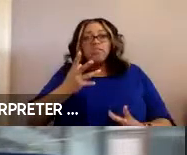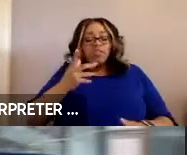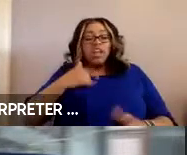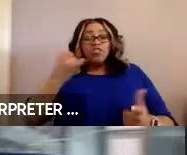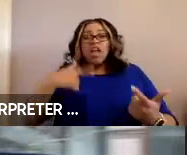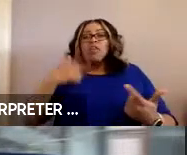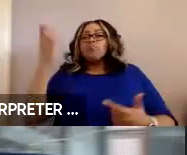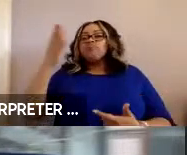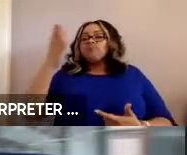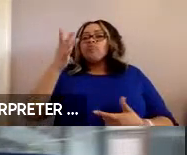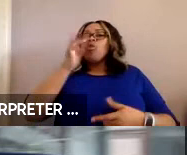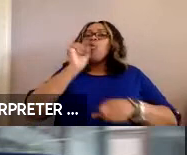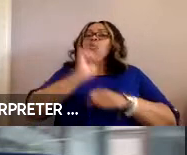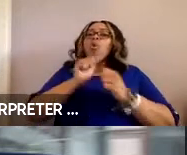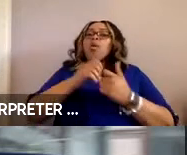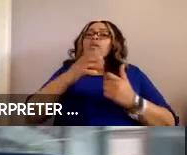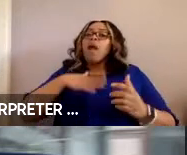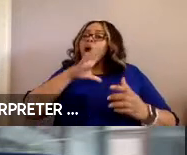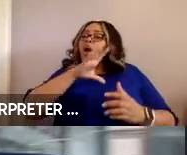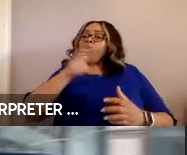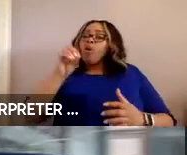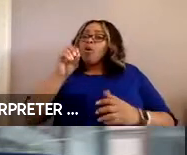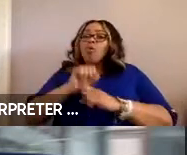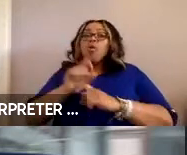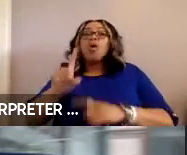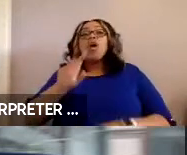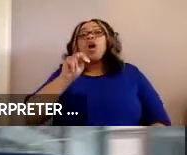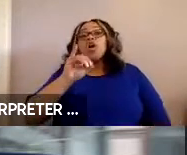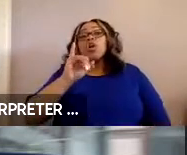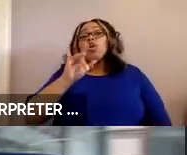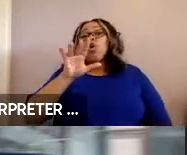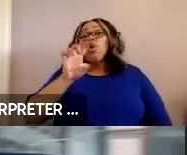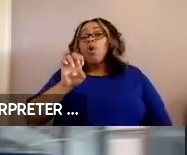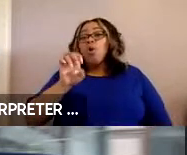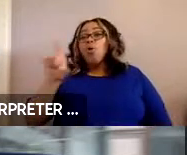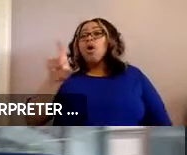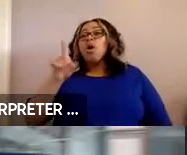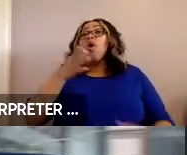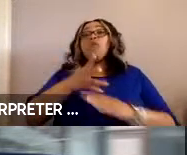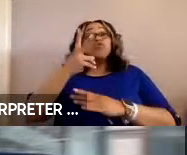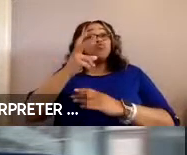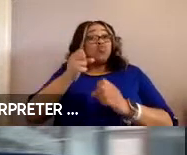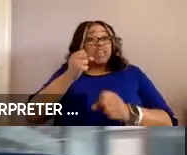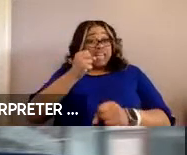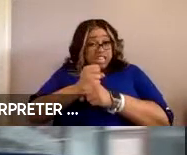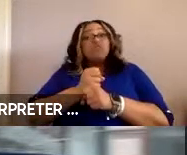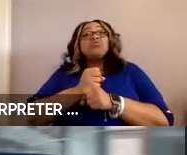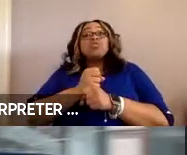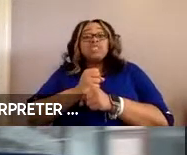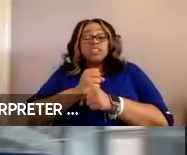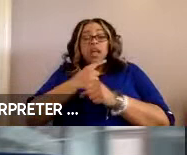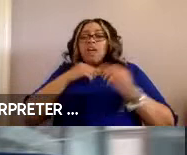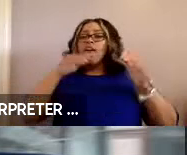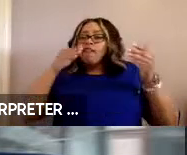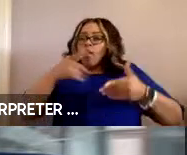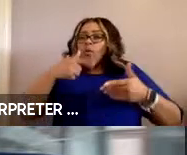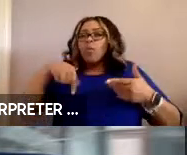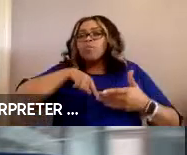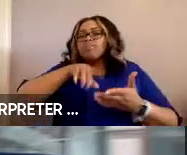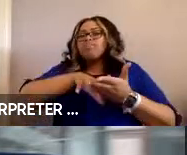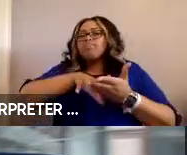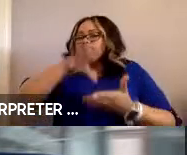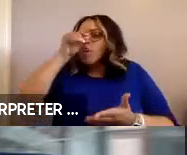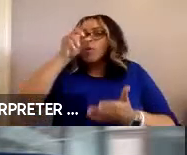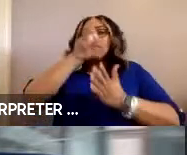present work done with my colleague, Nicole Ellison, over a 2-year period and focus on what we learned